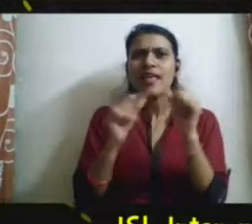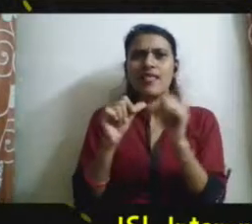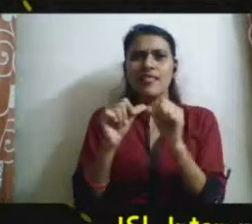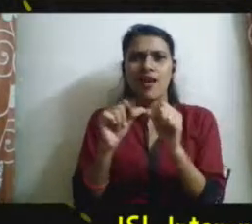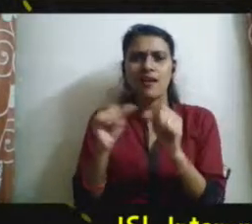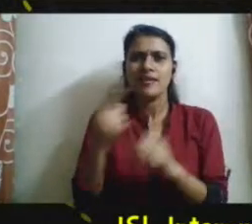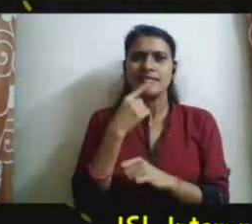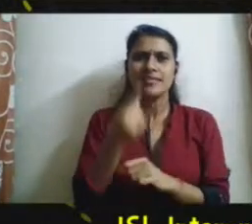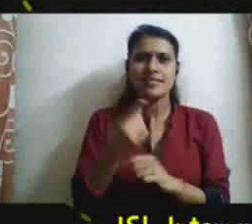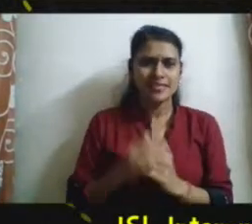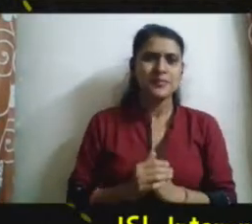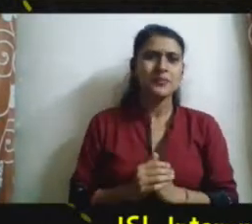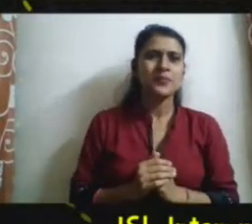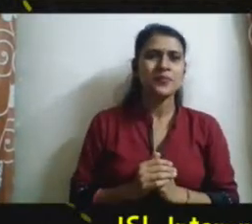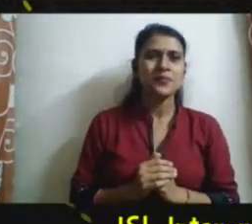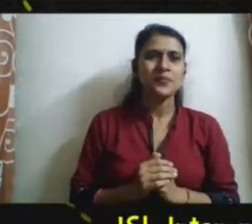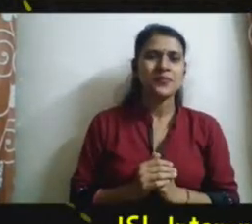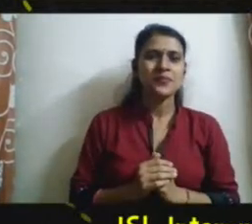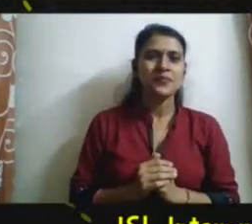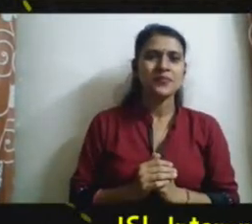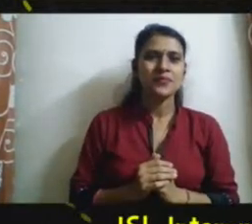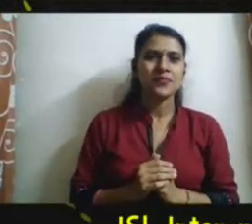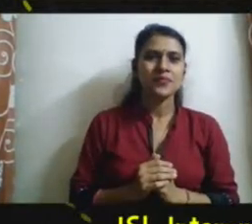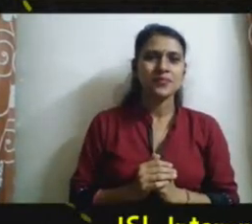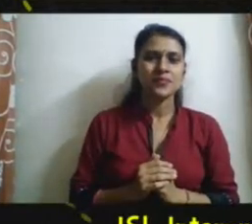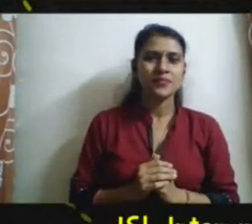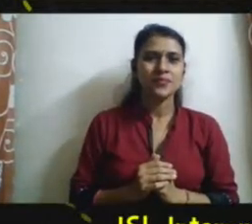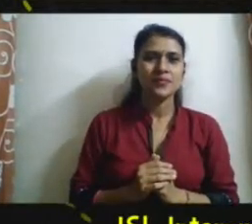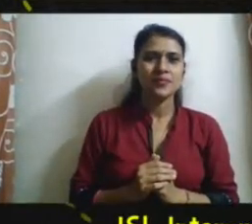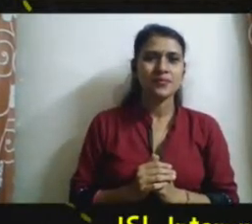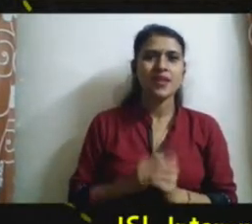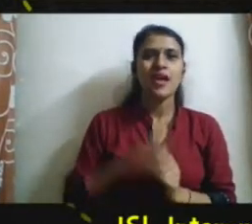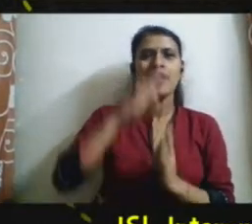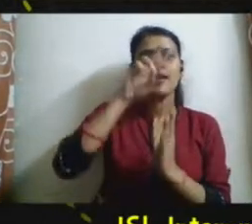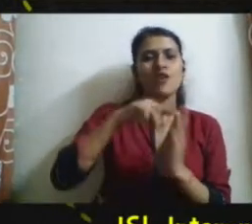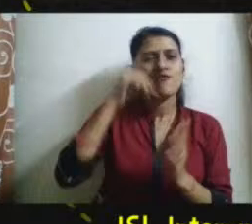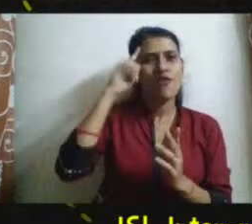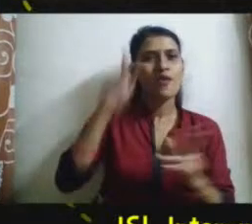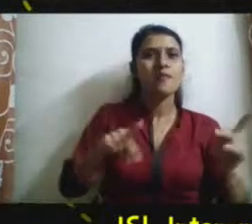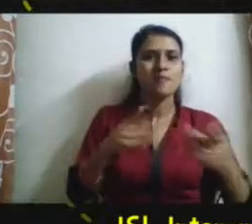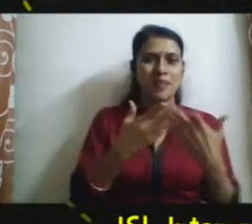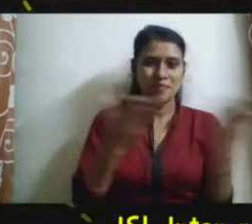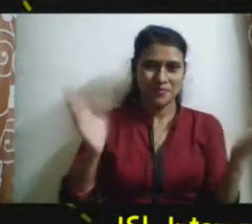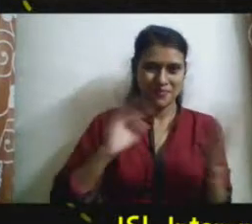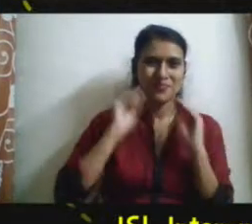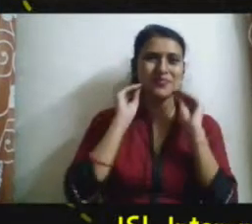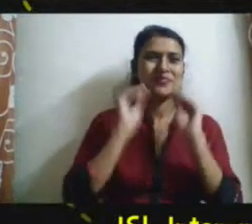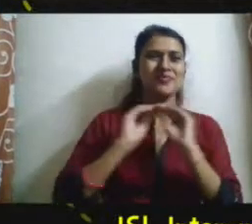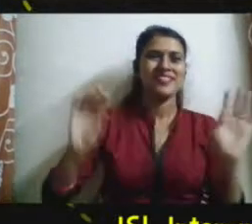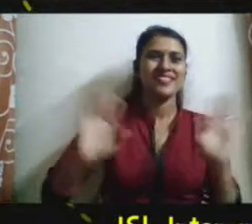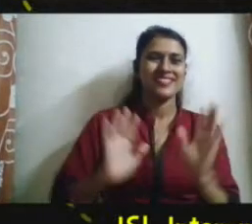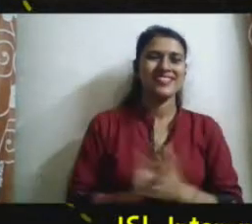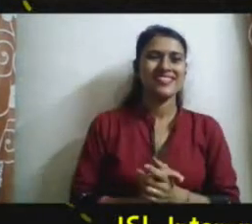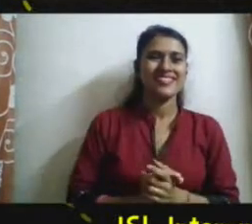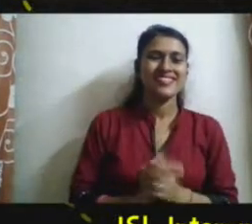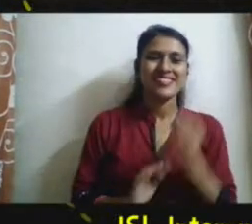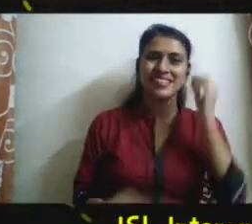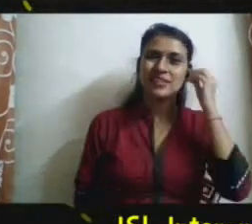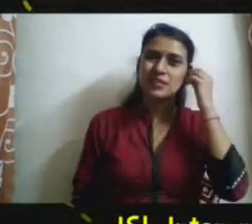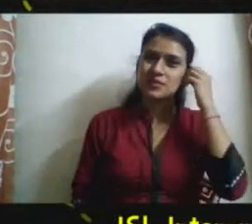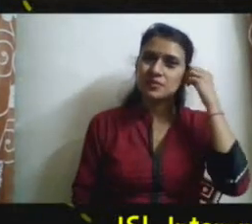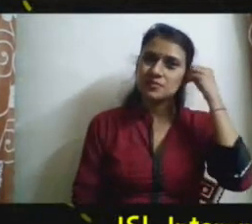been answered. But I'm going to read it out for the audience. Yes, because it made me tear up when I read it.